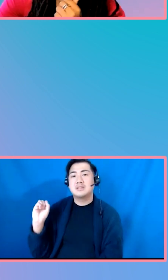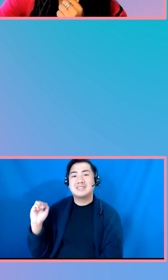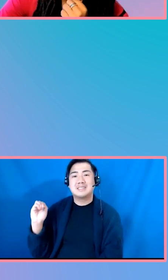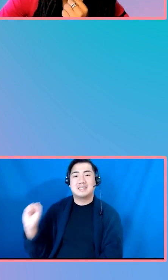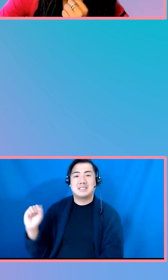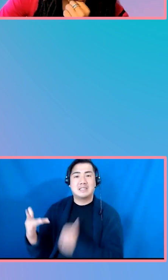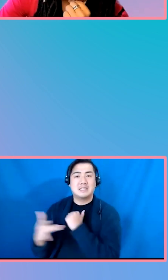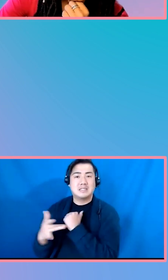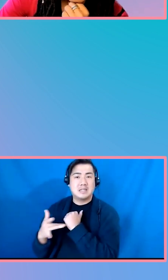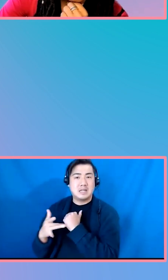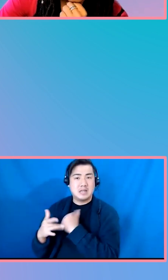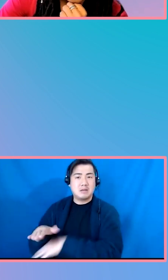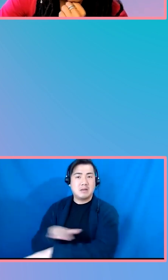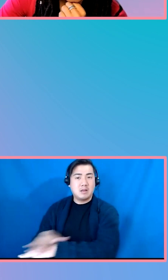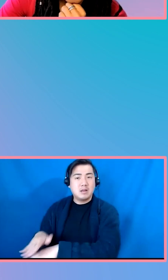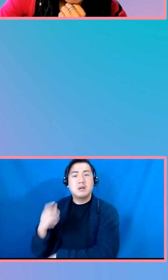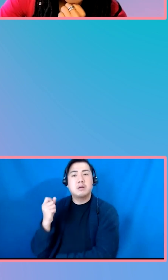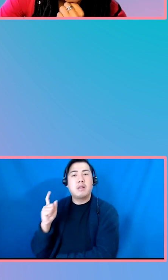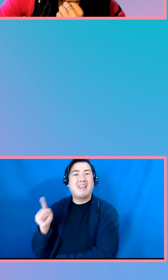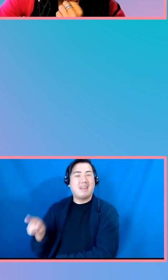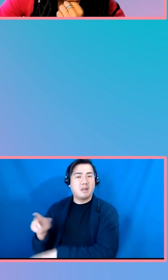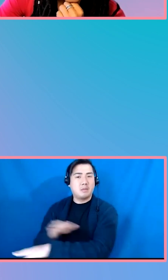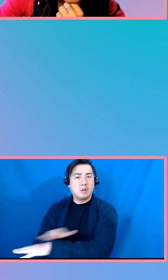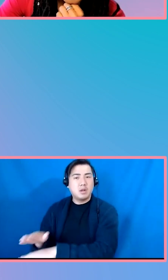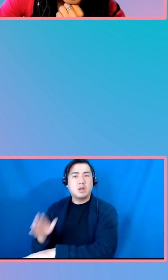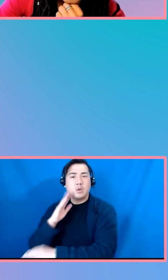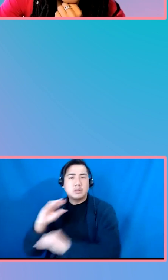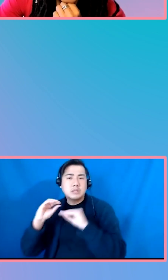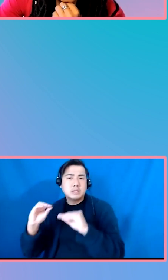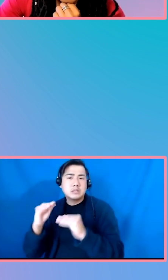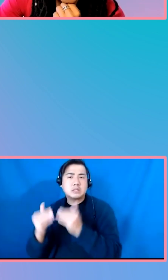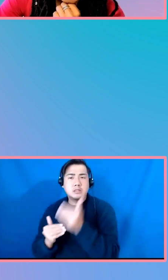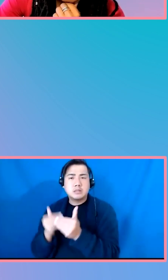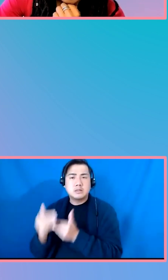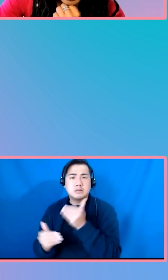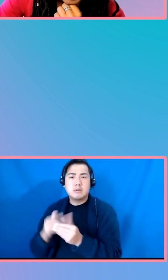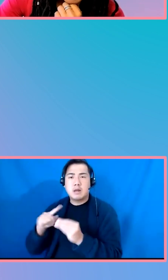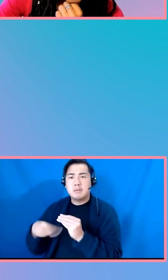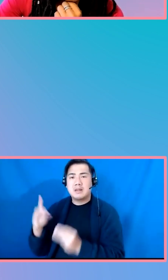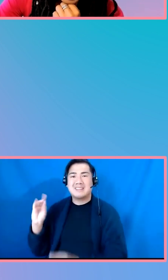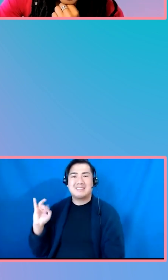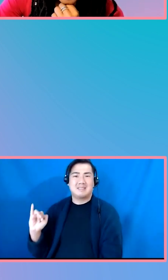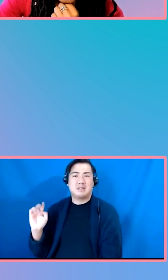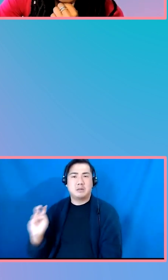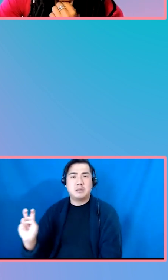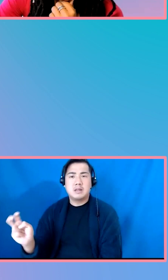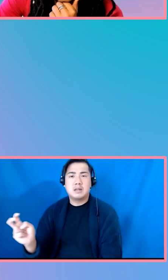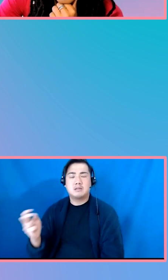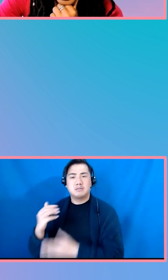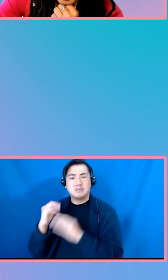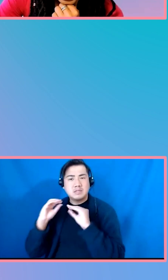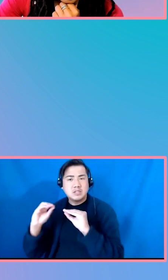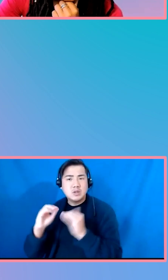platform, where step-by-step we walk you through the DEI journey, help you implement strategic plans,